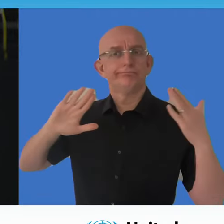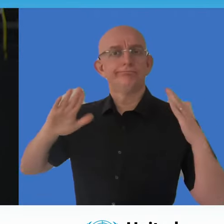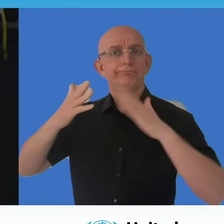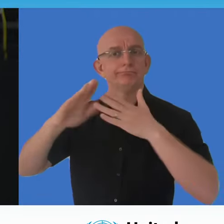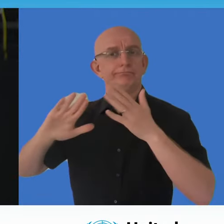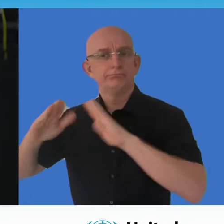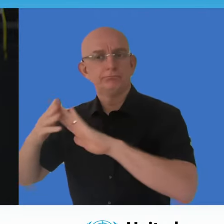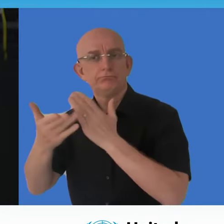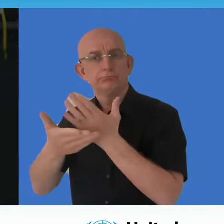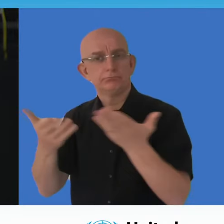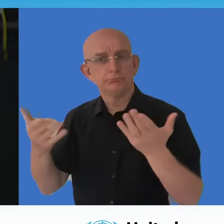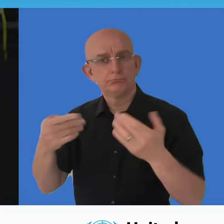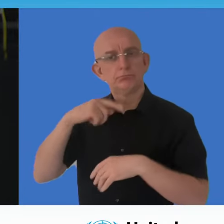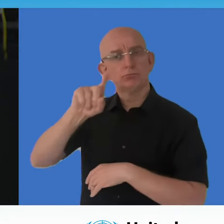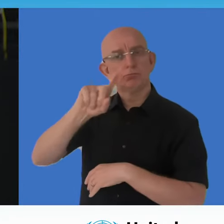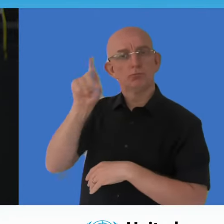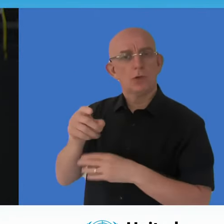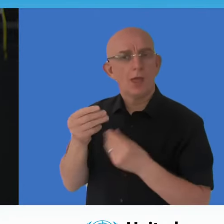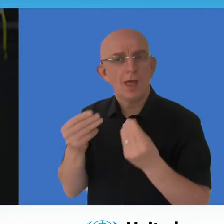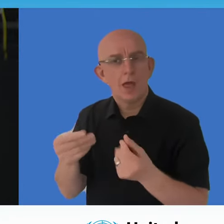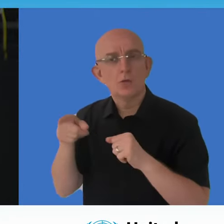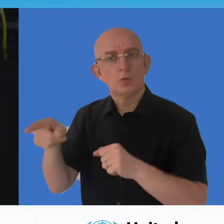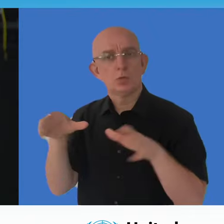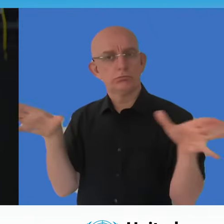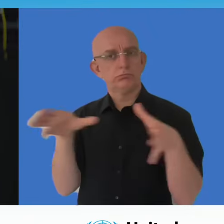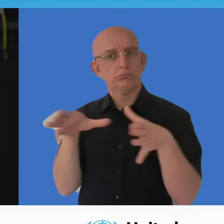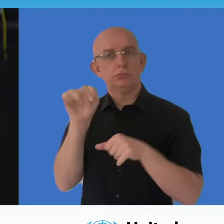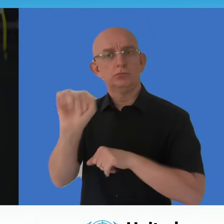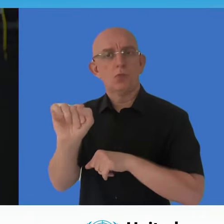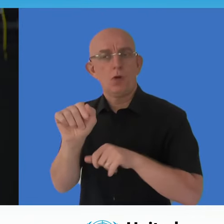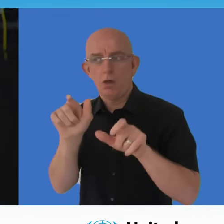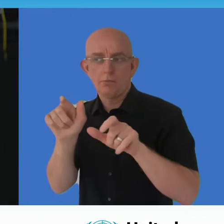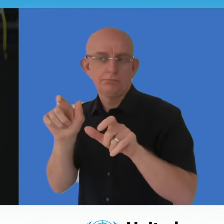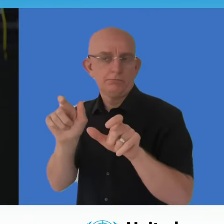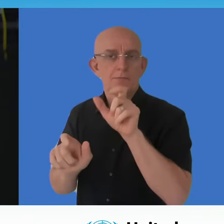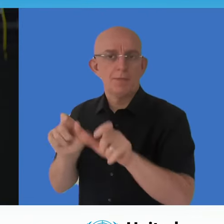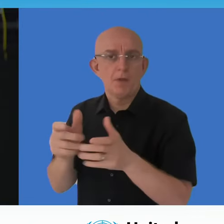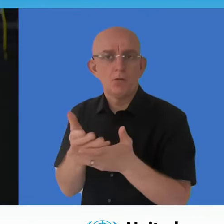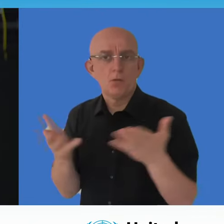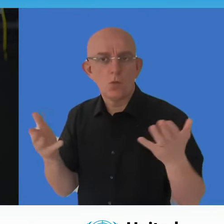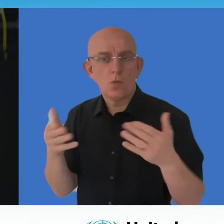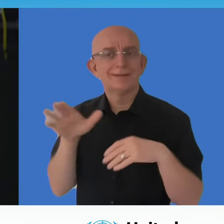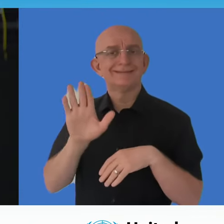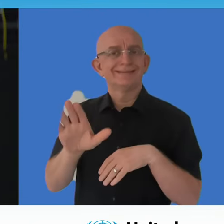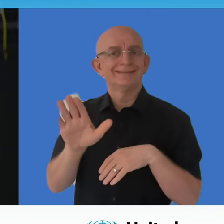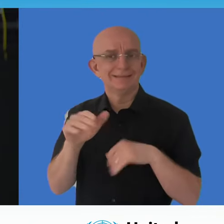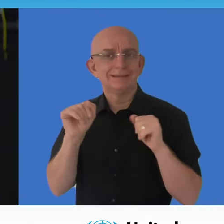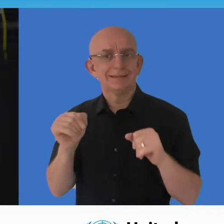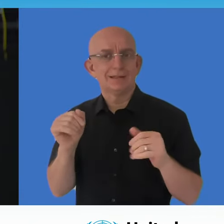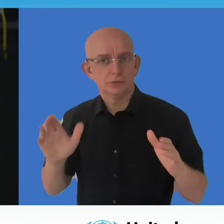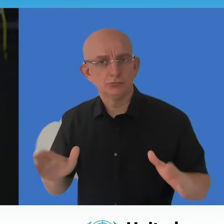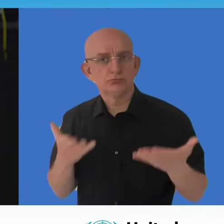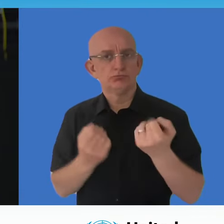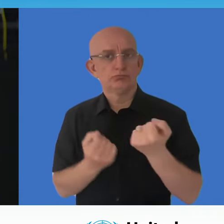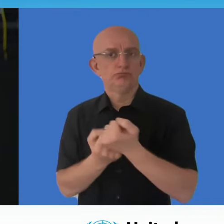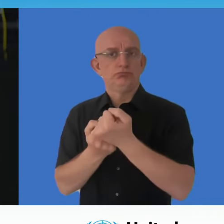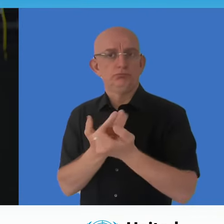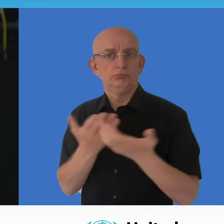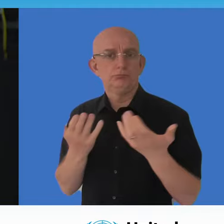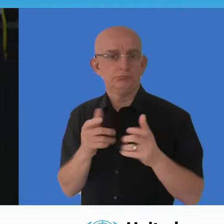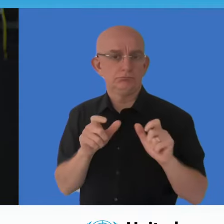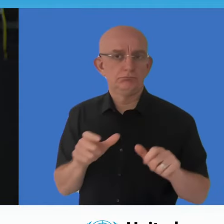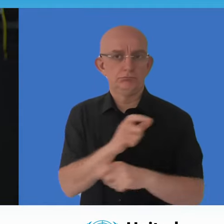how can your community's practices be leveraged to strengthen resilience and amplify the voices of youth and indigenous